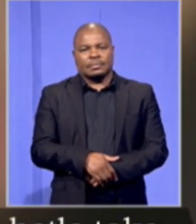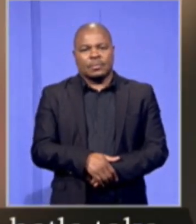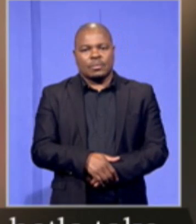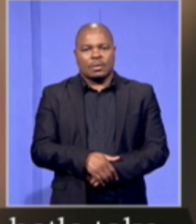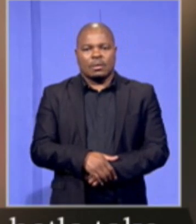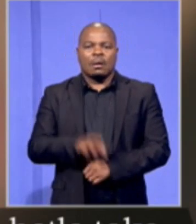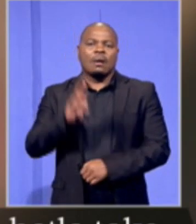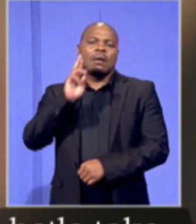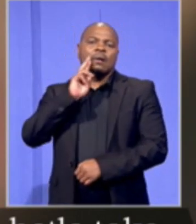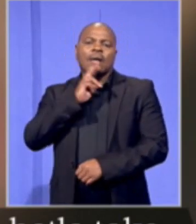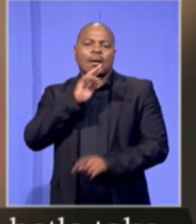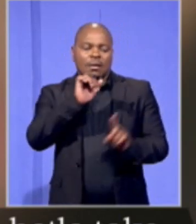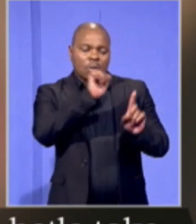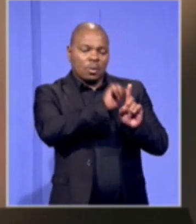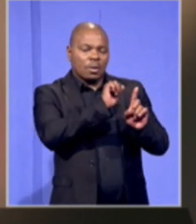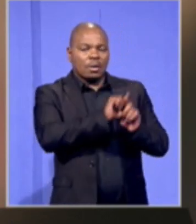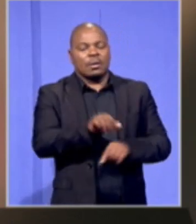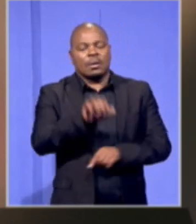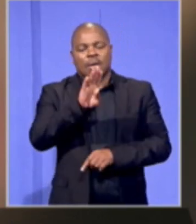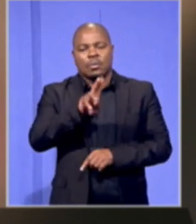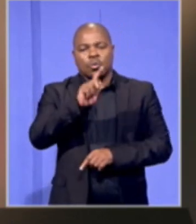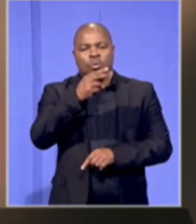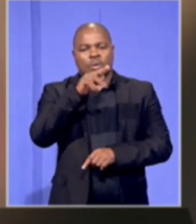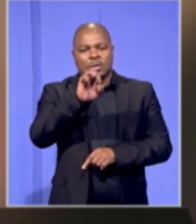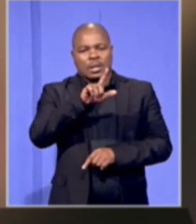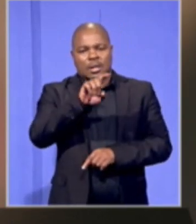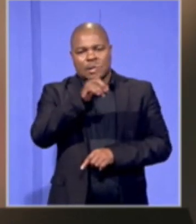Rakgadiwa ga ke o tshepile bothelezi ya garogileng pelo